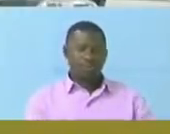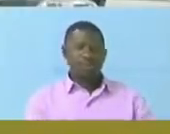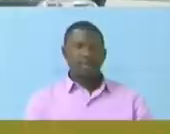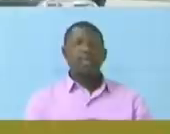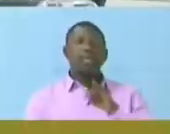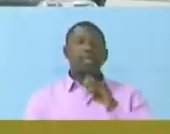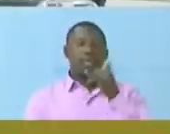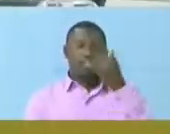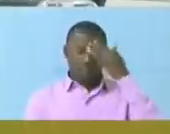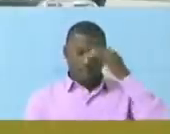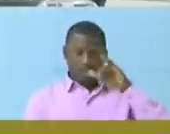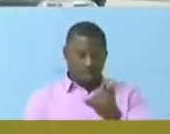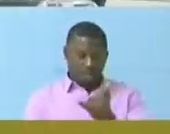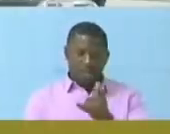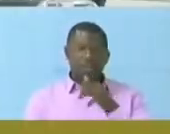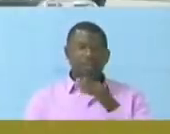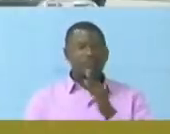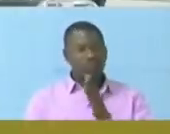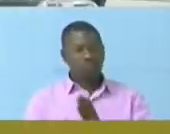that's the violation of rights.